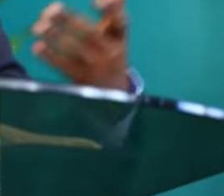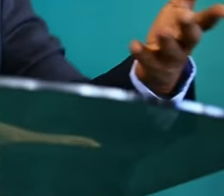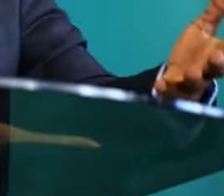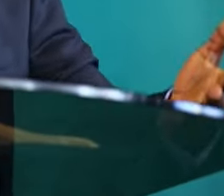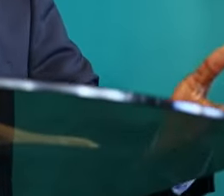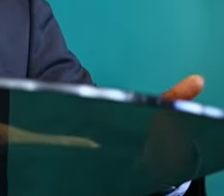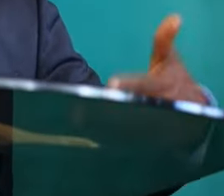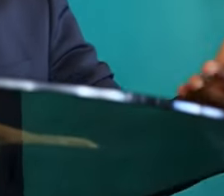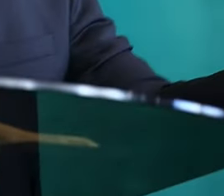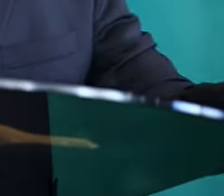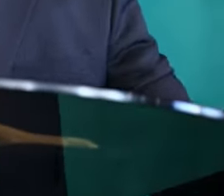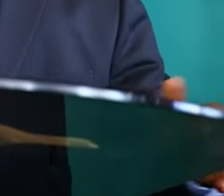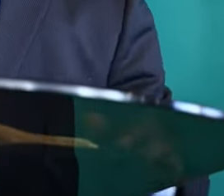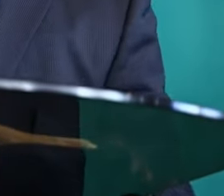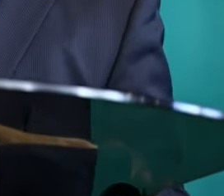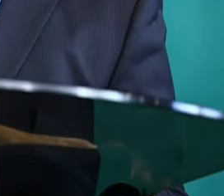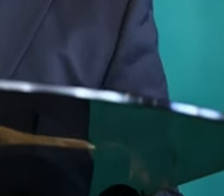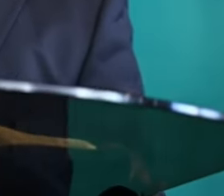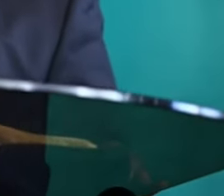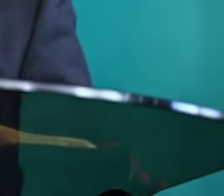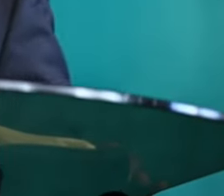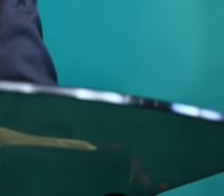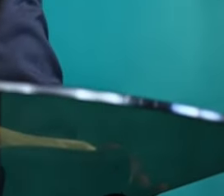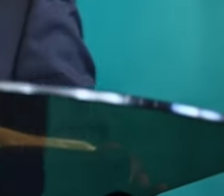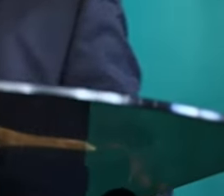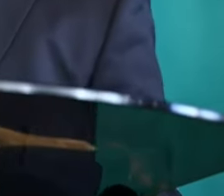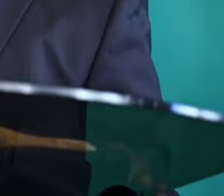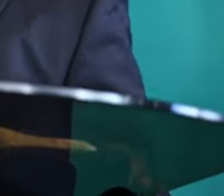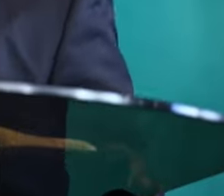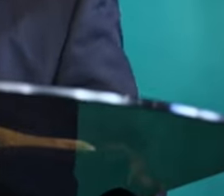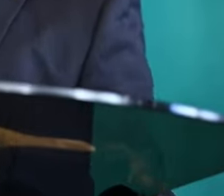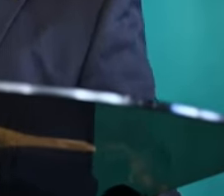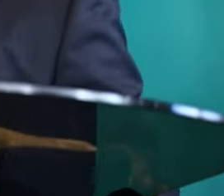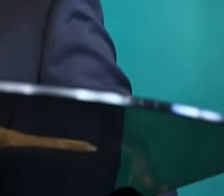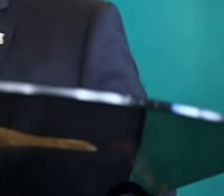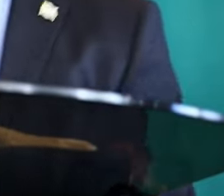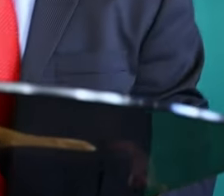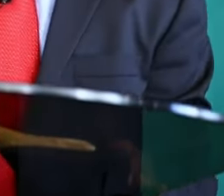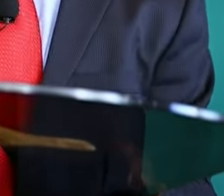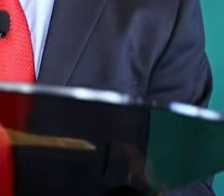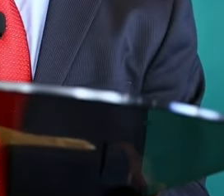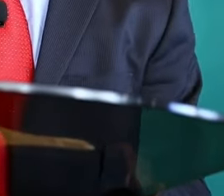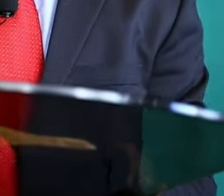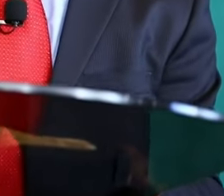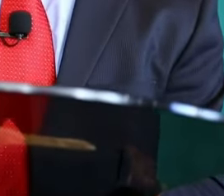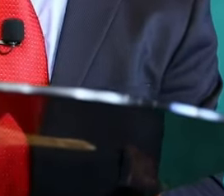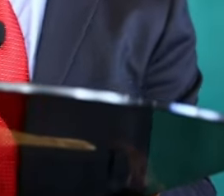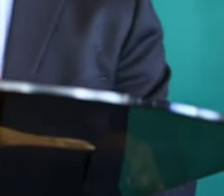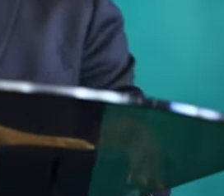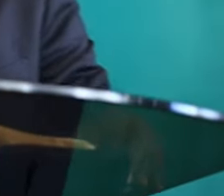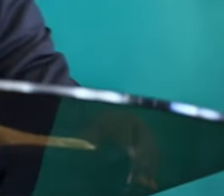God's desire for their lives and for Israel. And when they listen to those words, come up, they